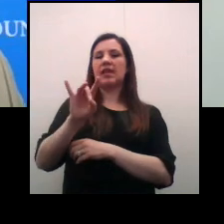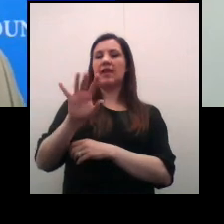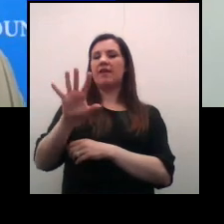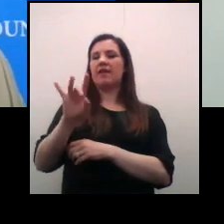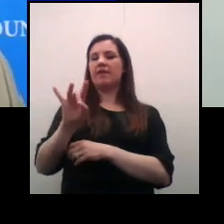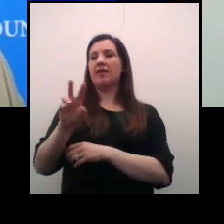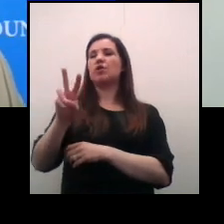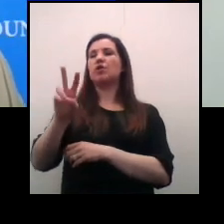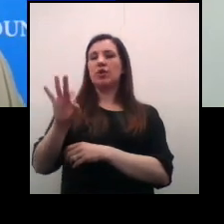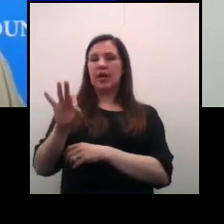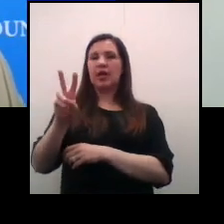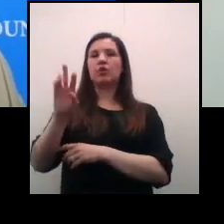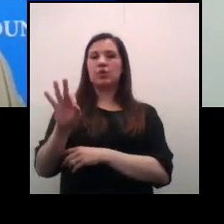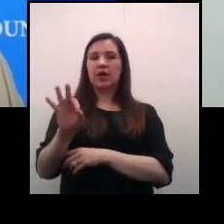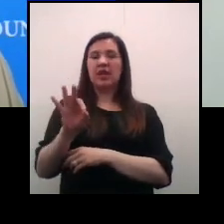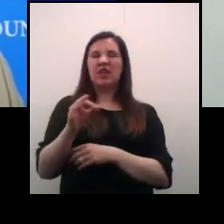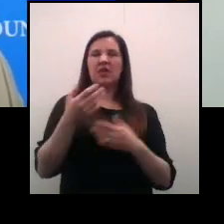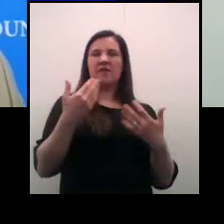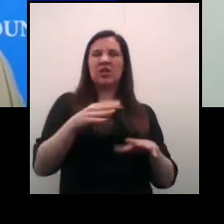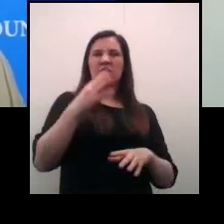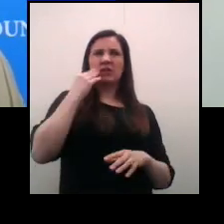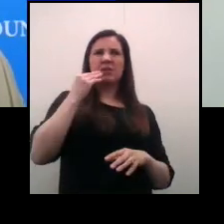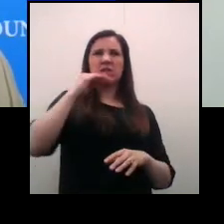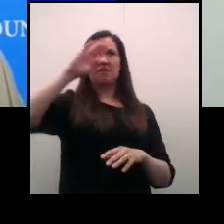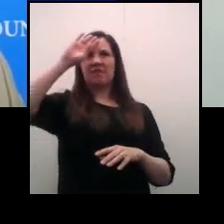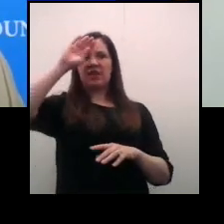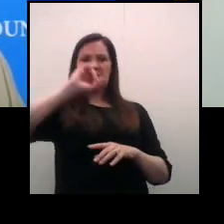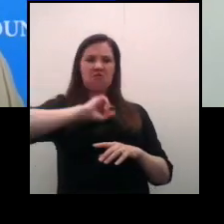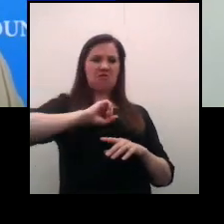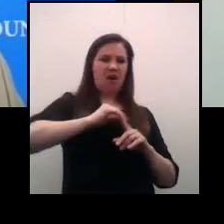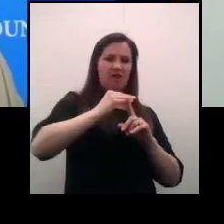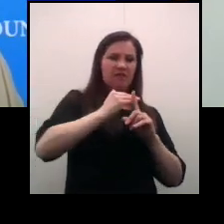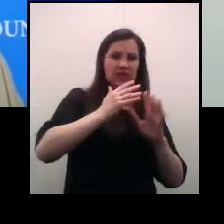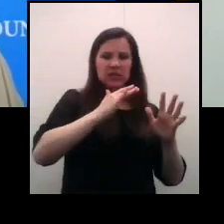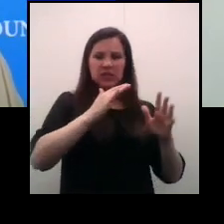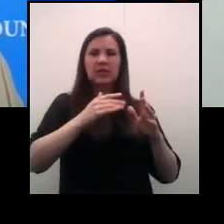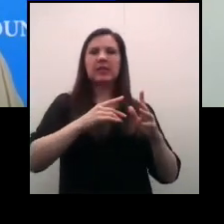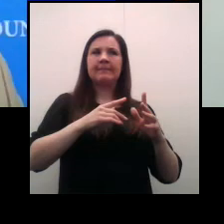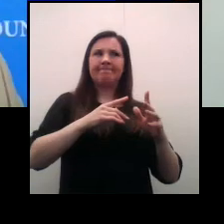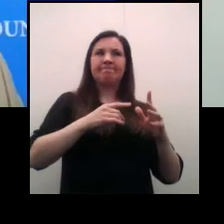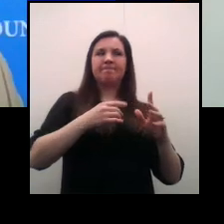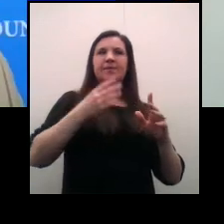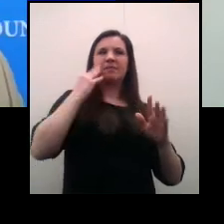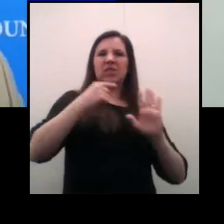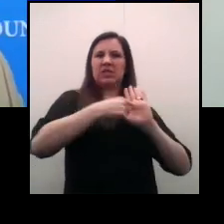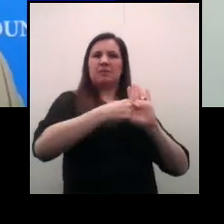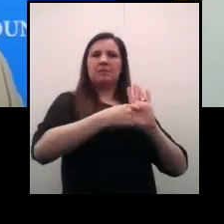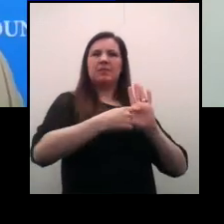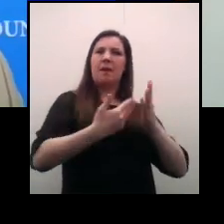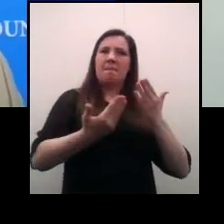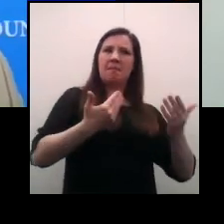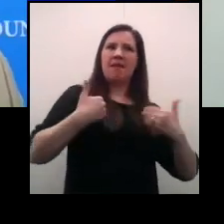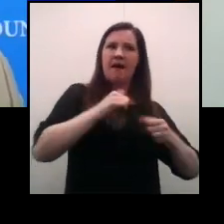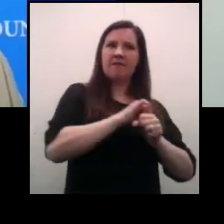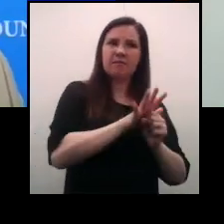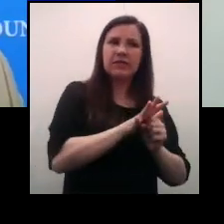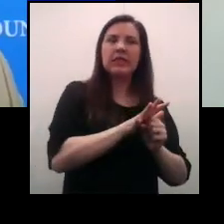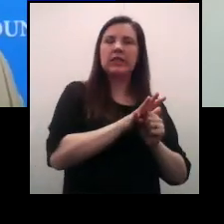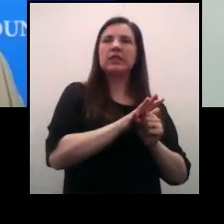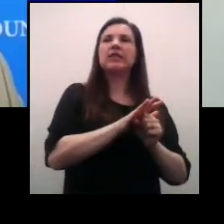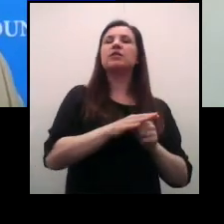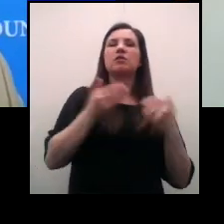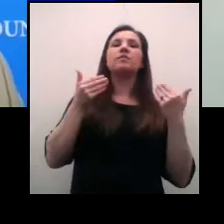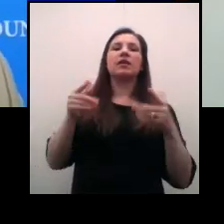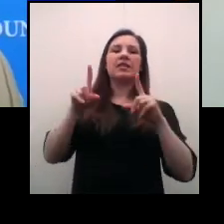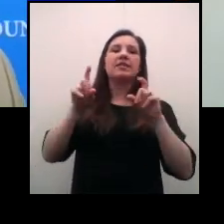716-858-2929. If you're showing the symptoms of COVID-19, you can get tested. You should be tested. You may have it. It's best to know if you have it